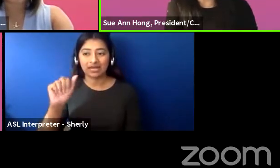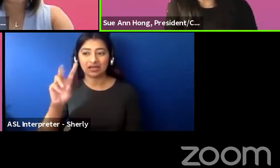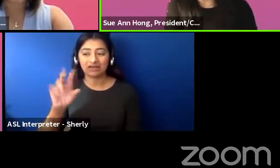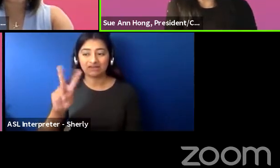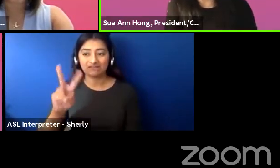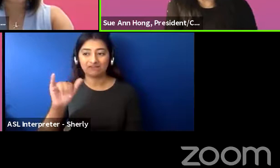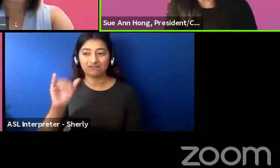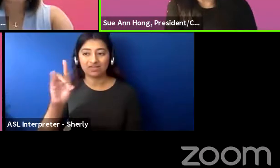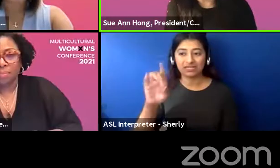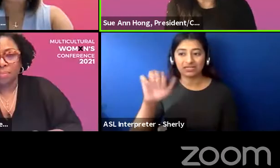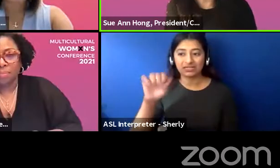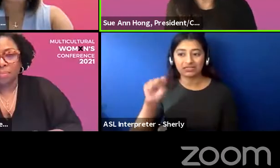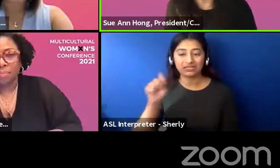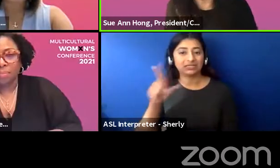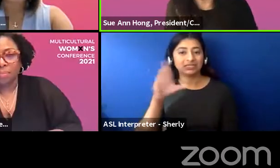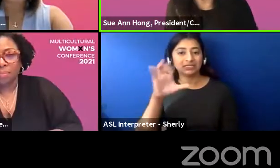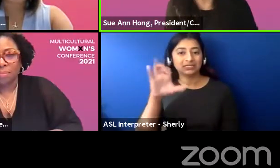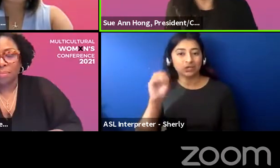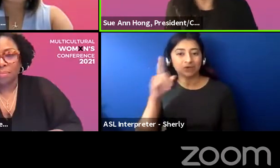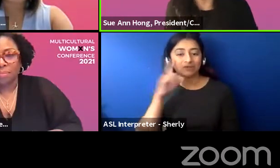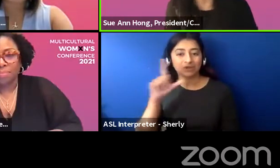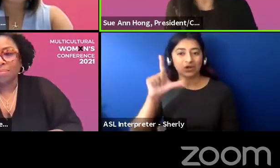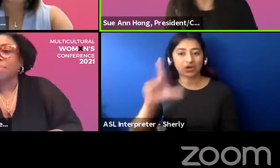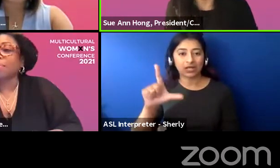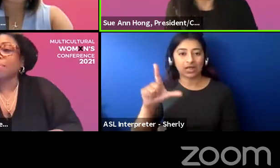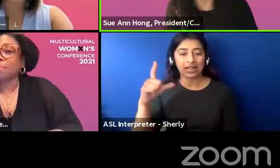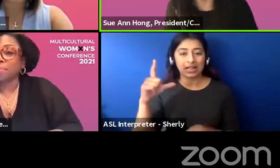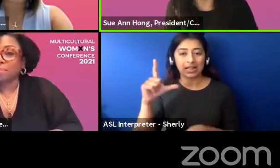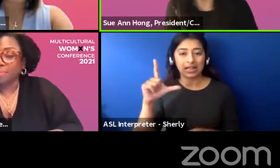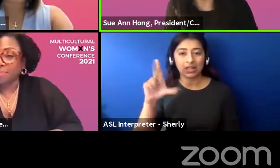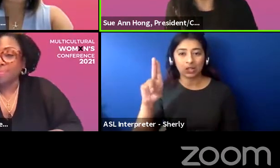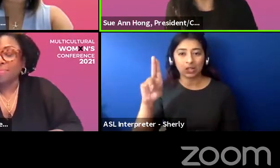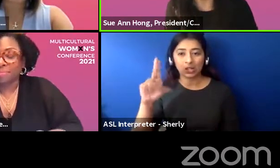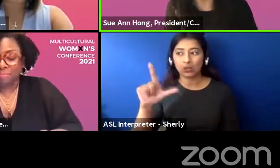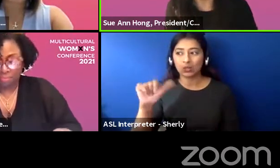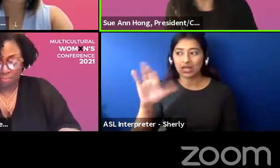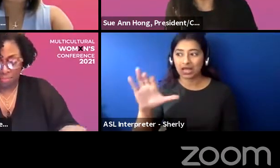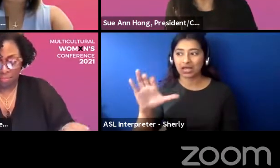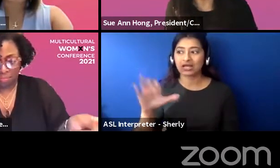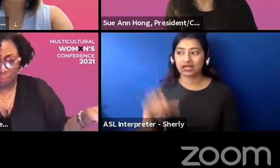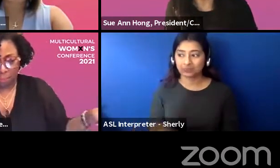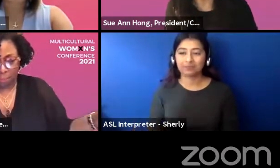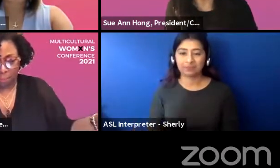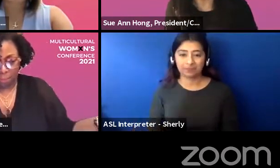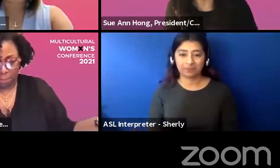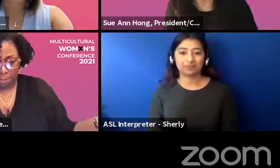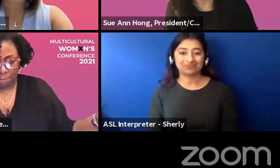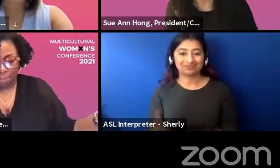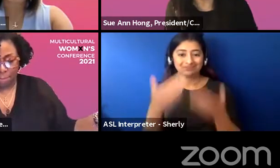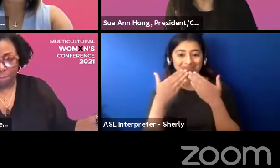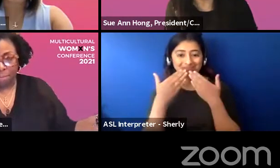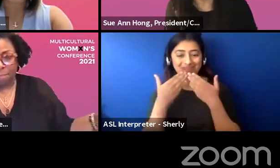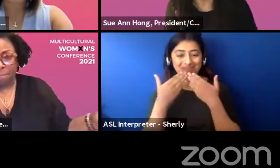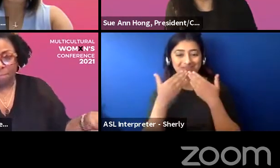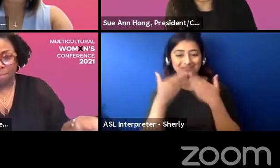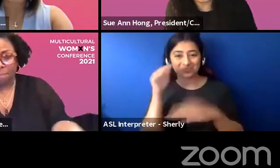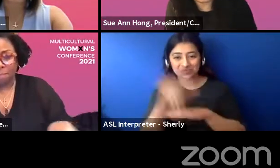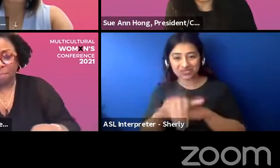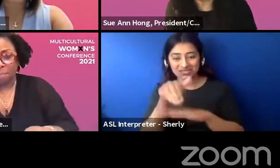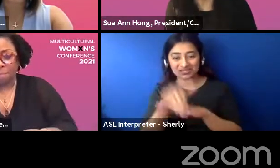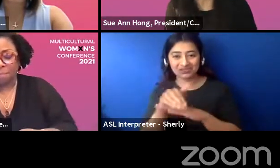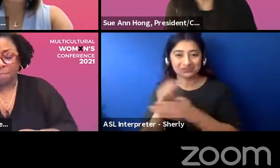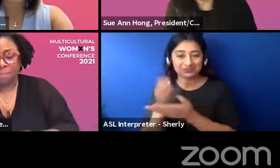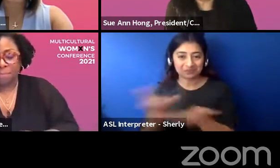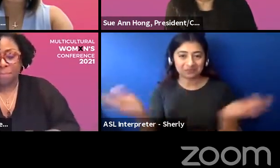of the League of United Latin American Citizens, otherwise known as LULAC. Suan, mil gracias y buenas noches. Good evening to